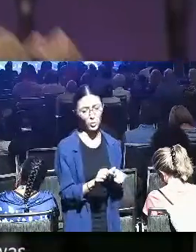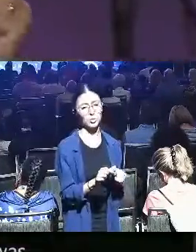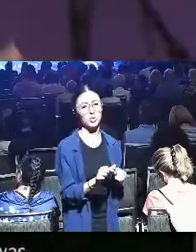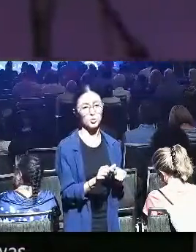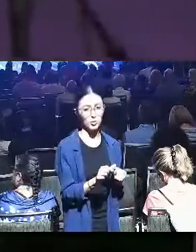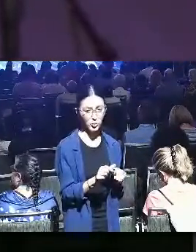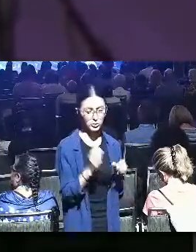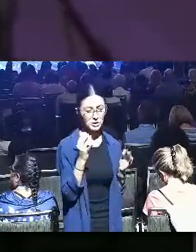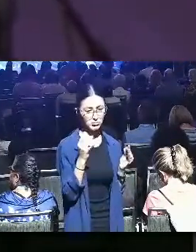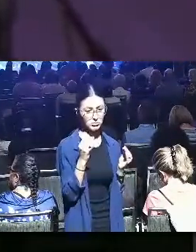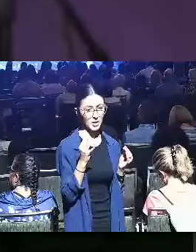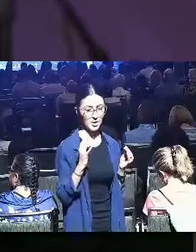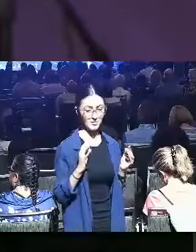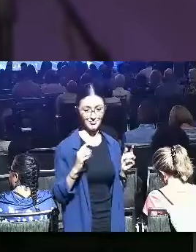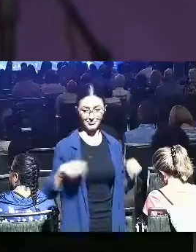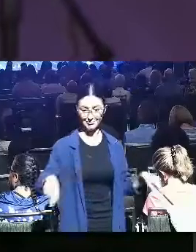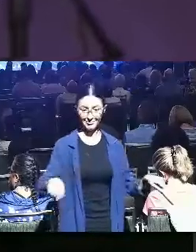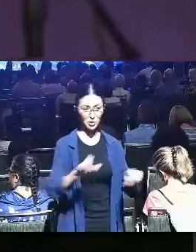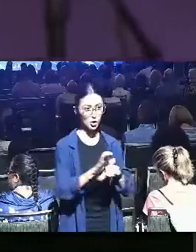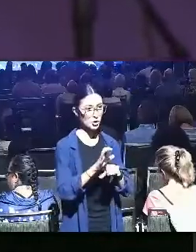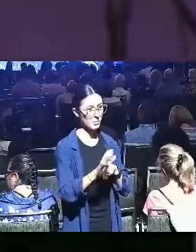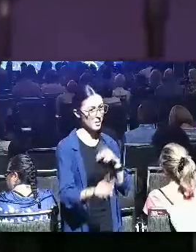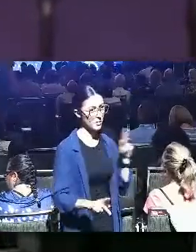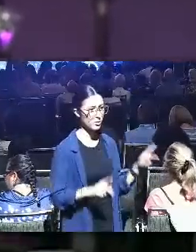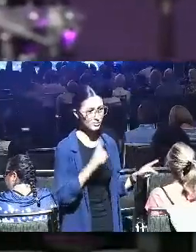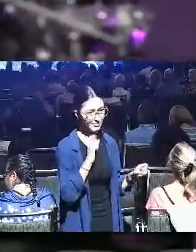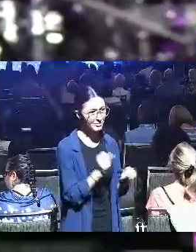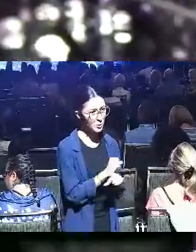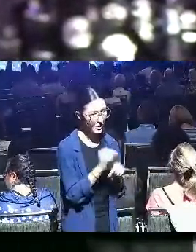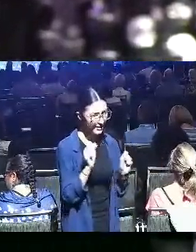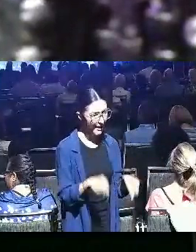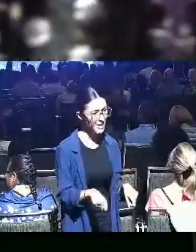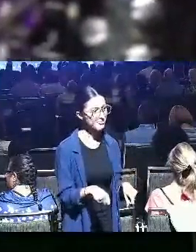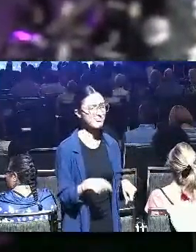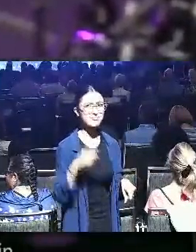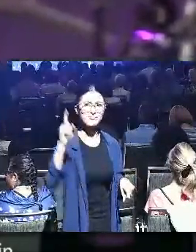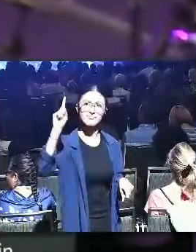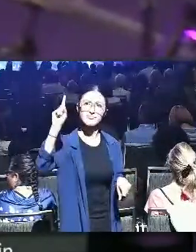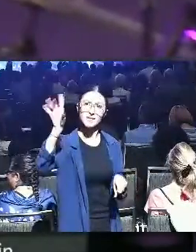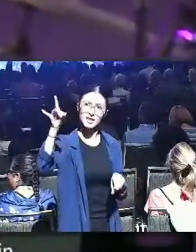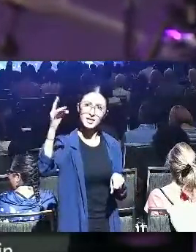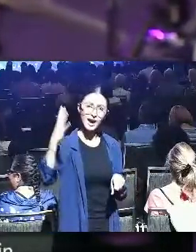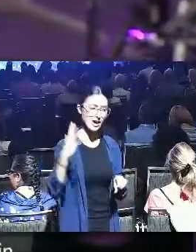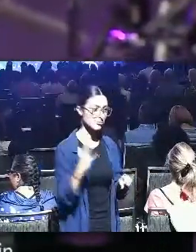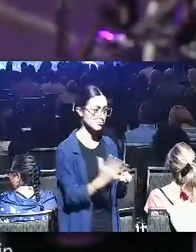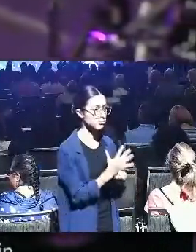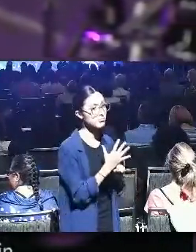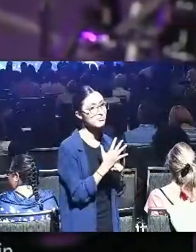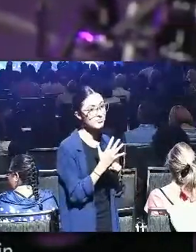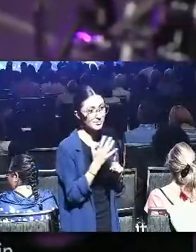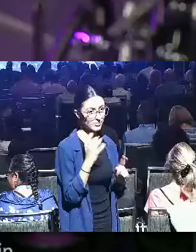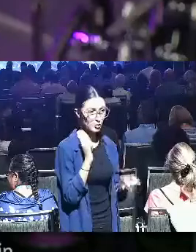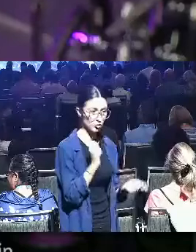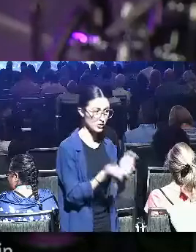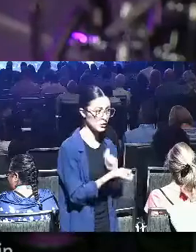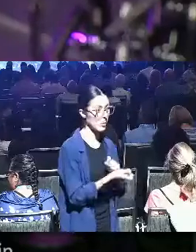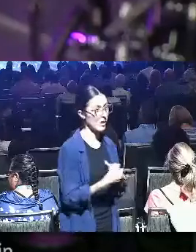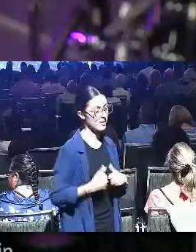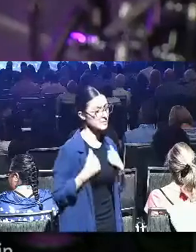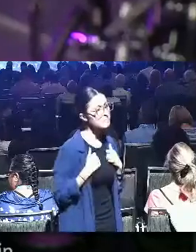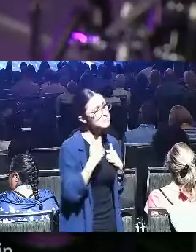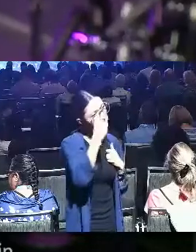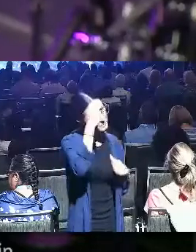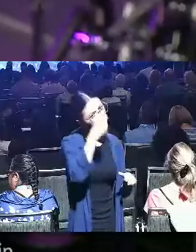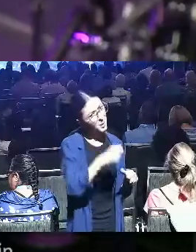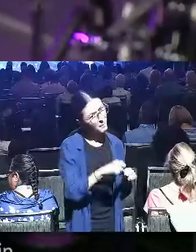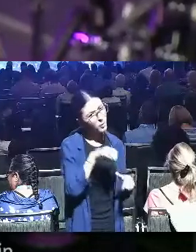of God's Word. When I came into the church in 1992, the building was terrible. The singing was okay. There was like 2